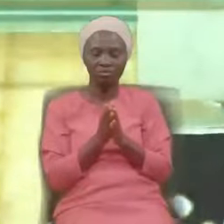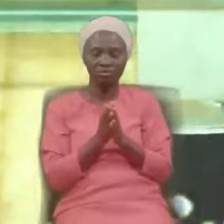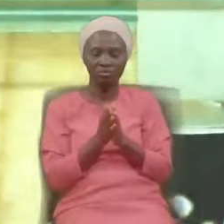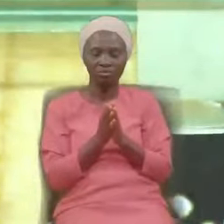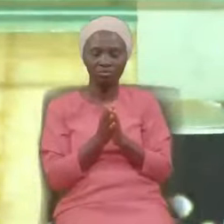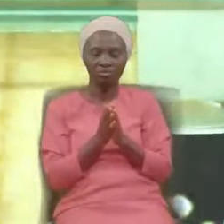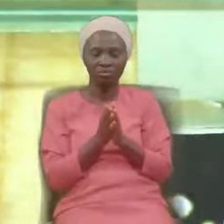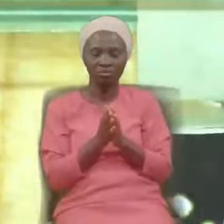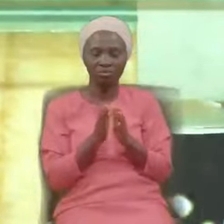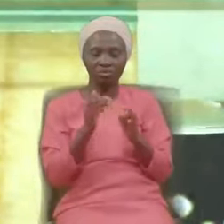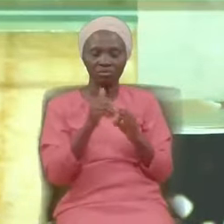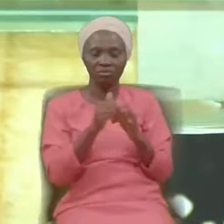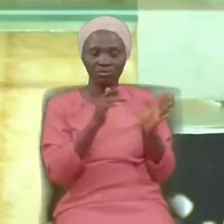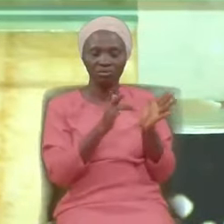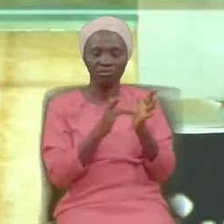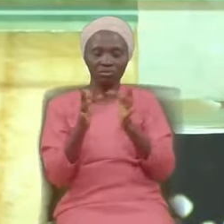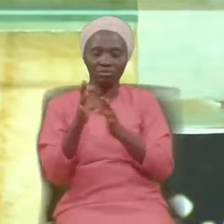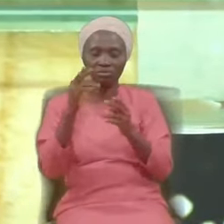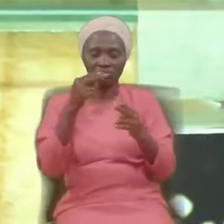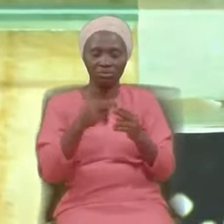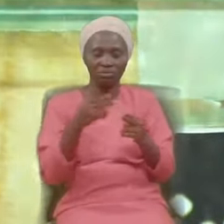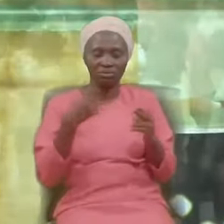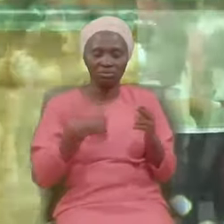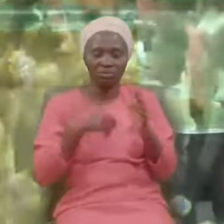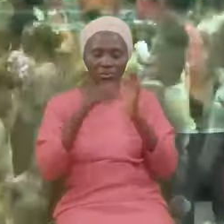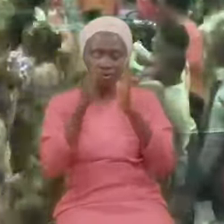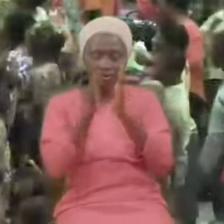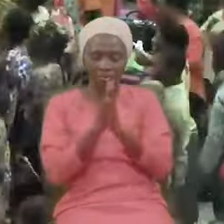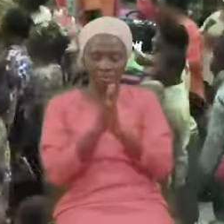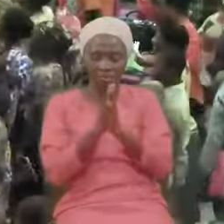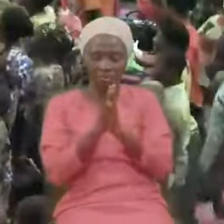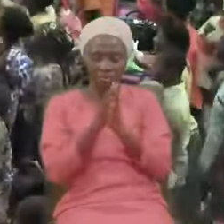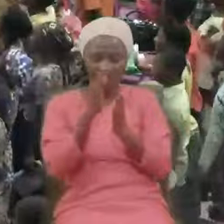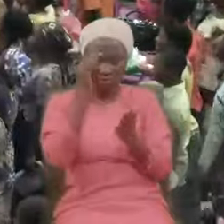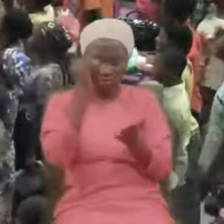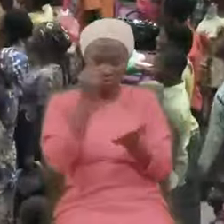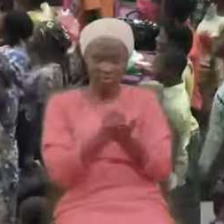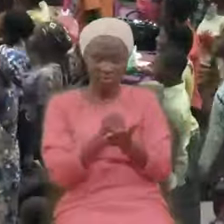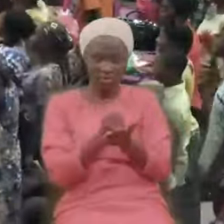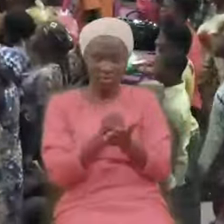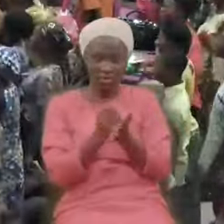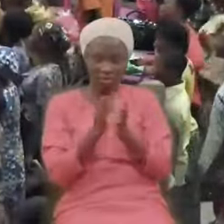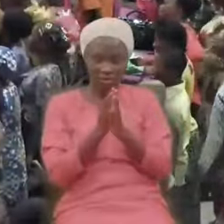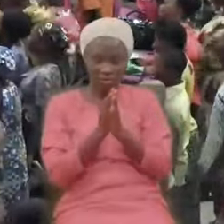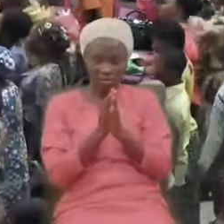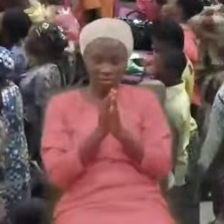In Jesus' name we pray.